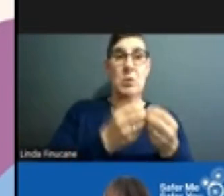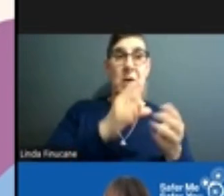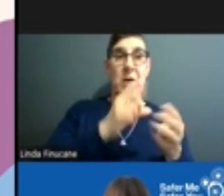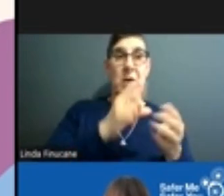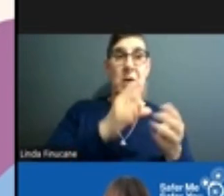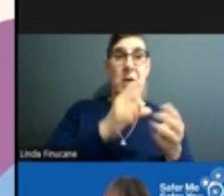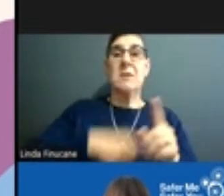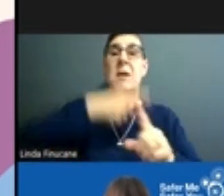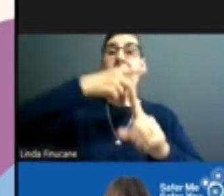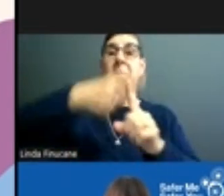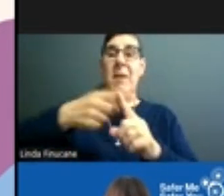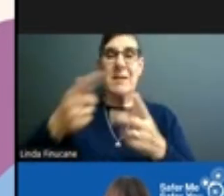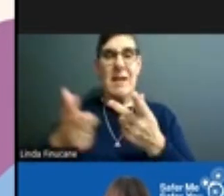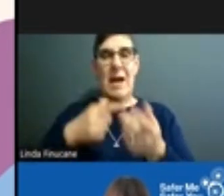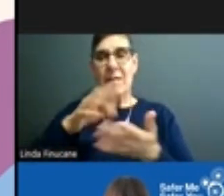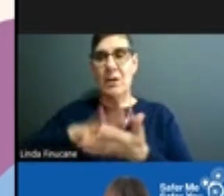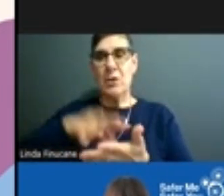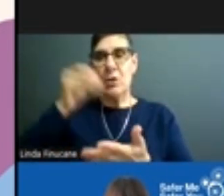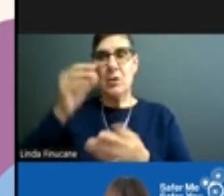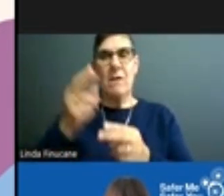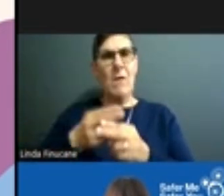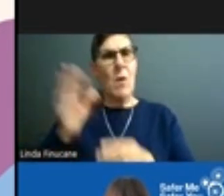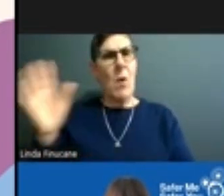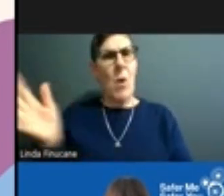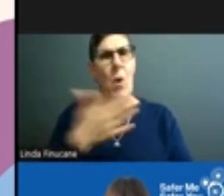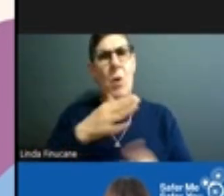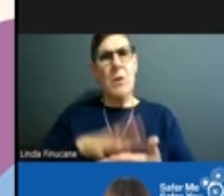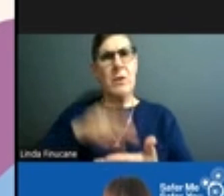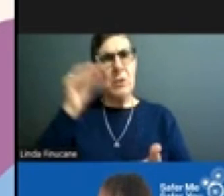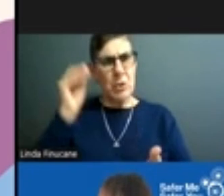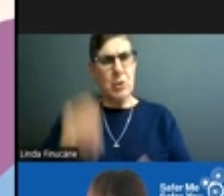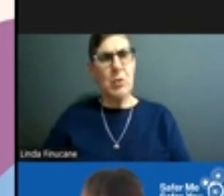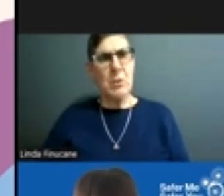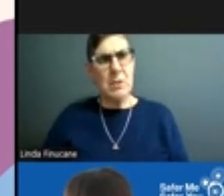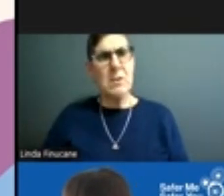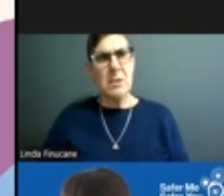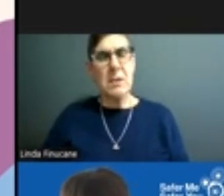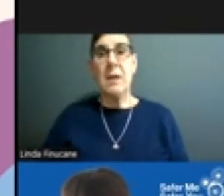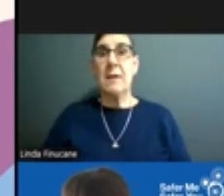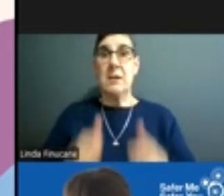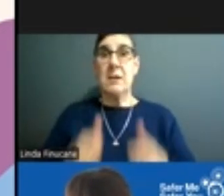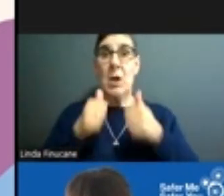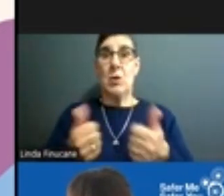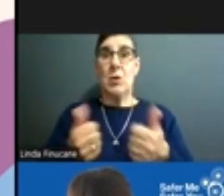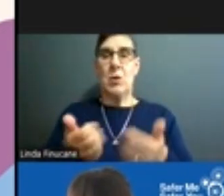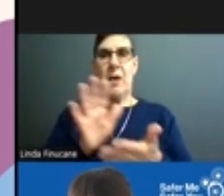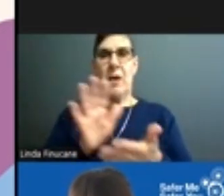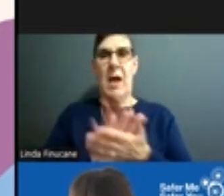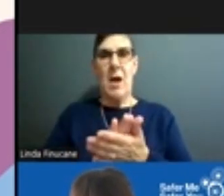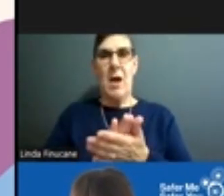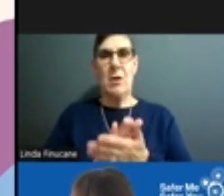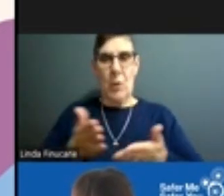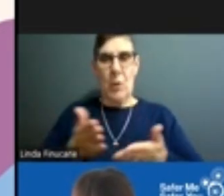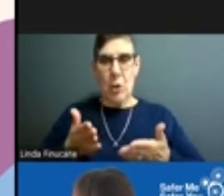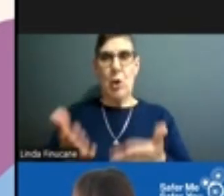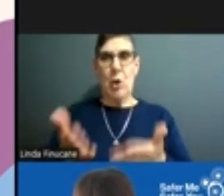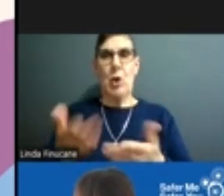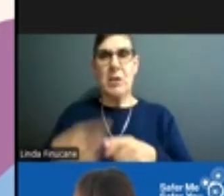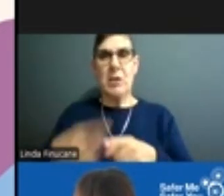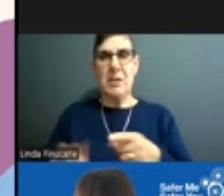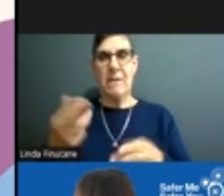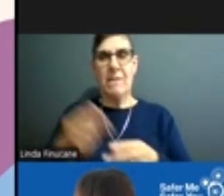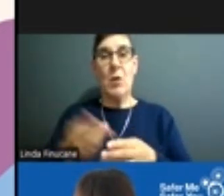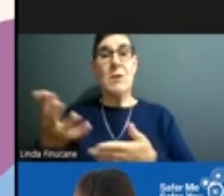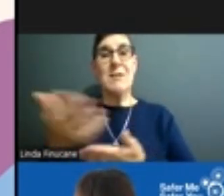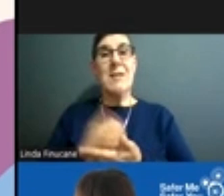key areas for all of the students and say, hey, this is actually a really good way to consider consent and to consider safety,